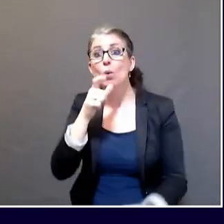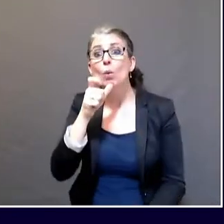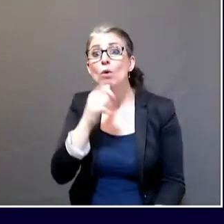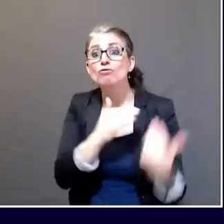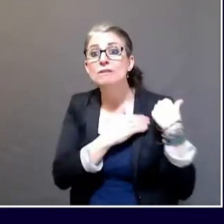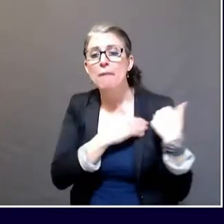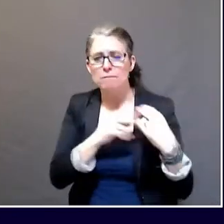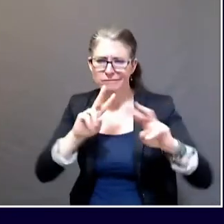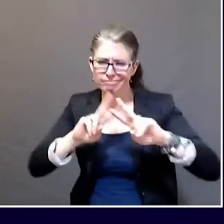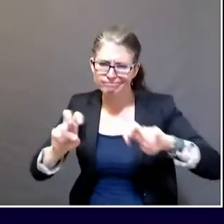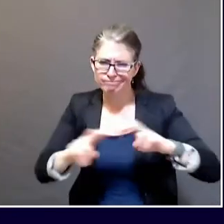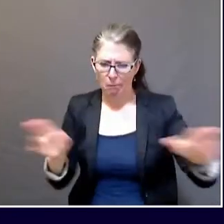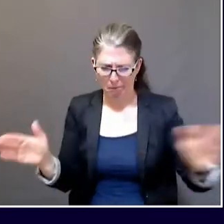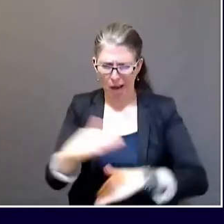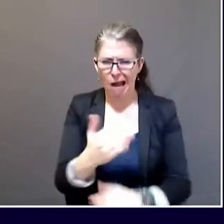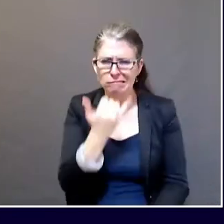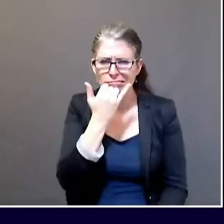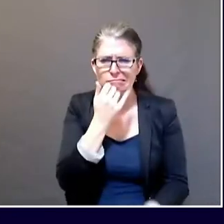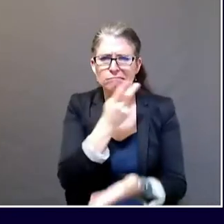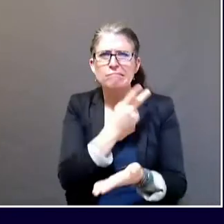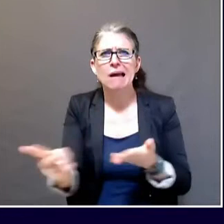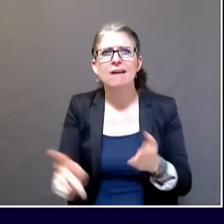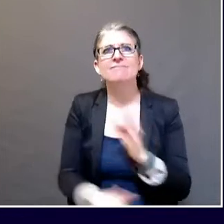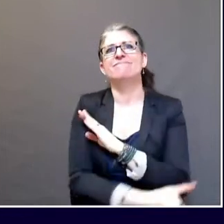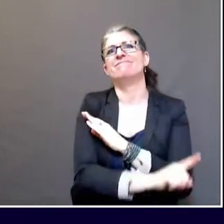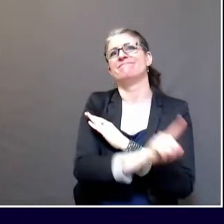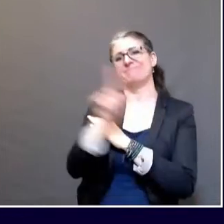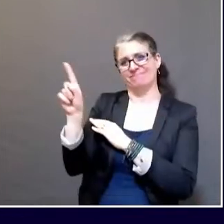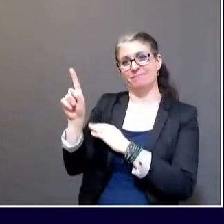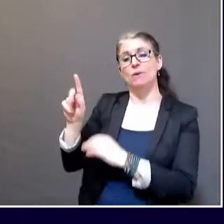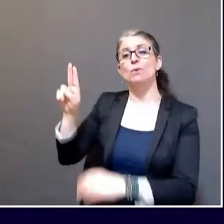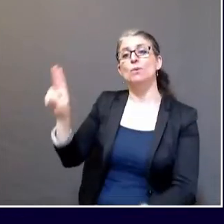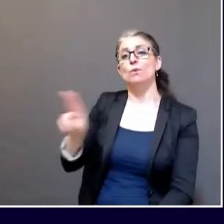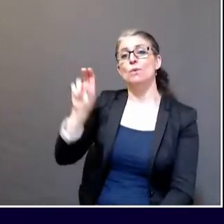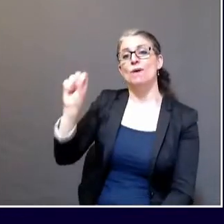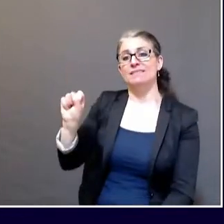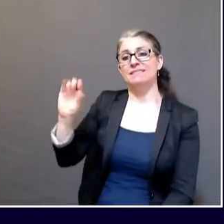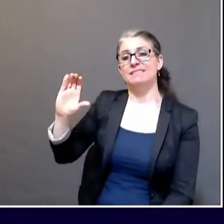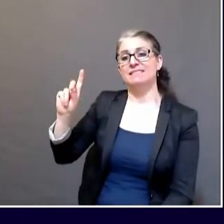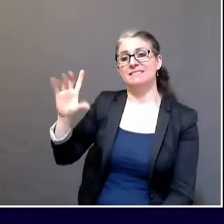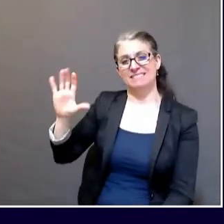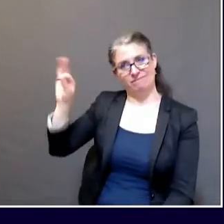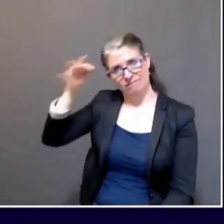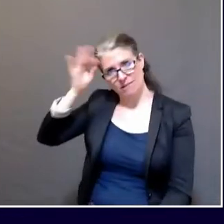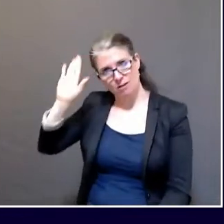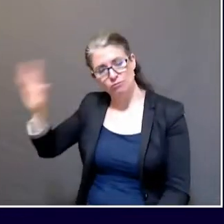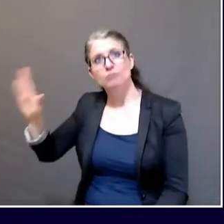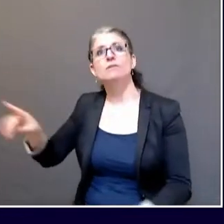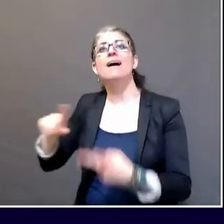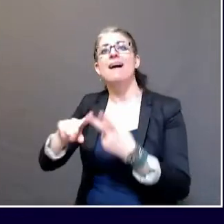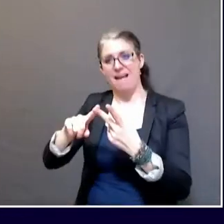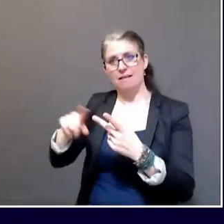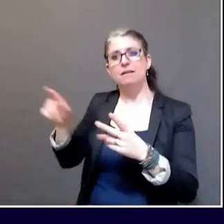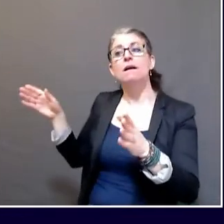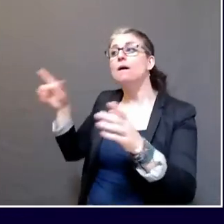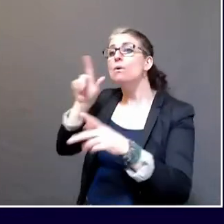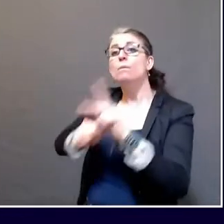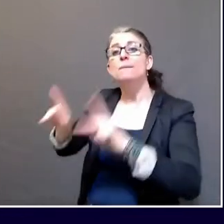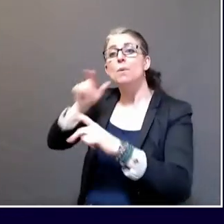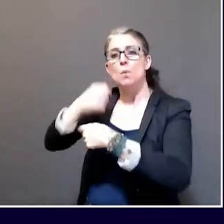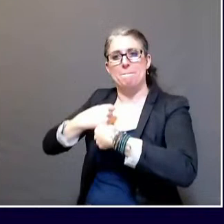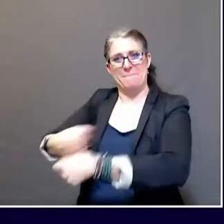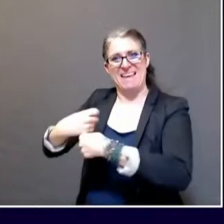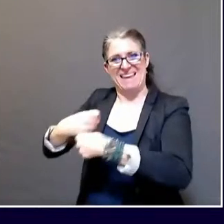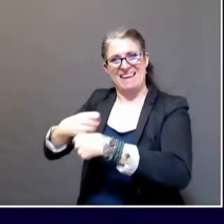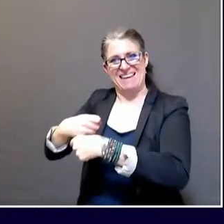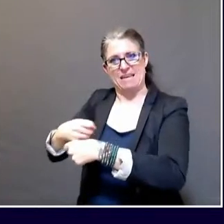CDC, as to get to the root cause of how it occurred and obviously to prevent it going forward. Patrick, and I